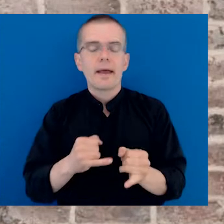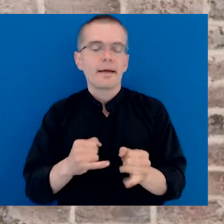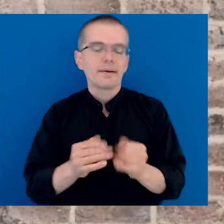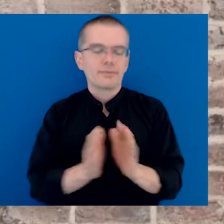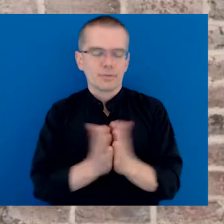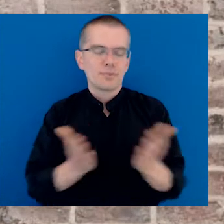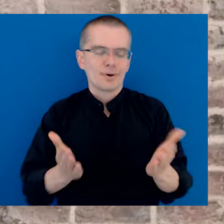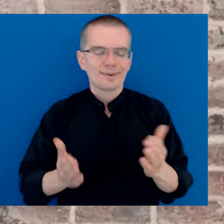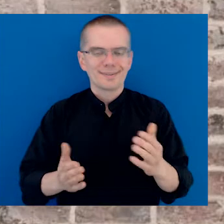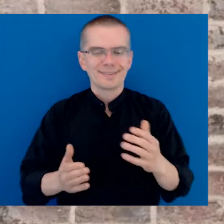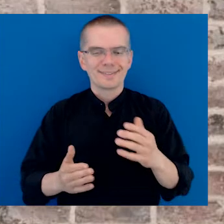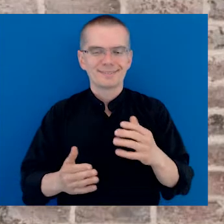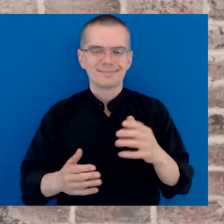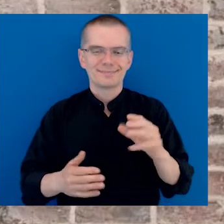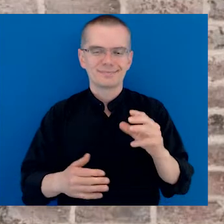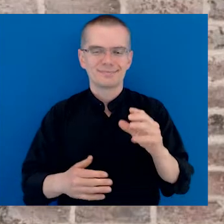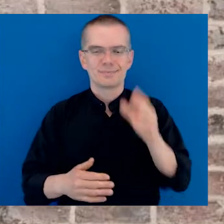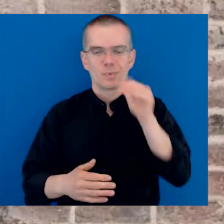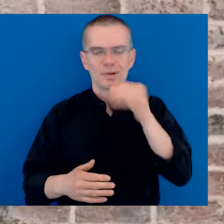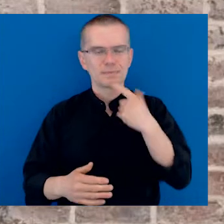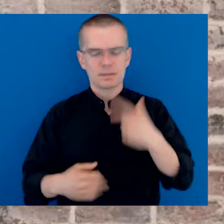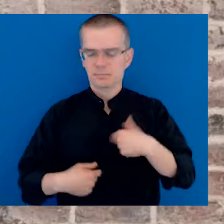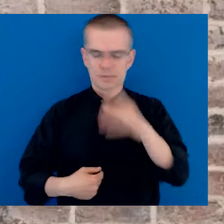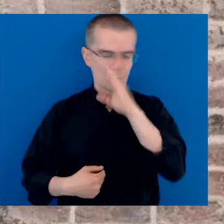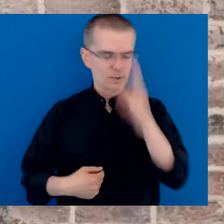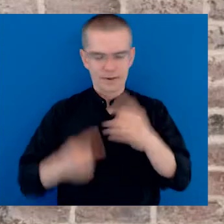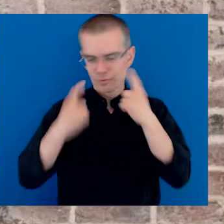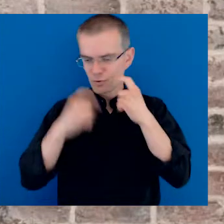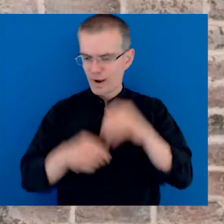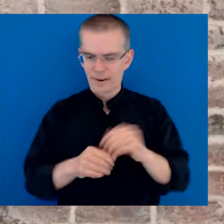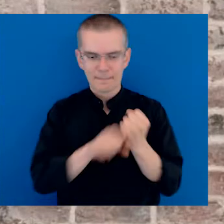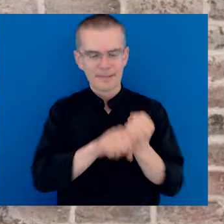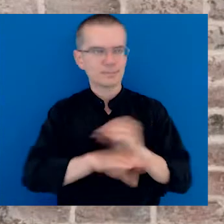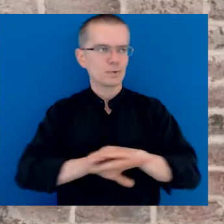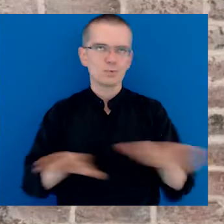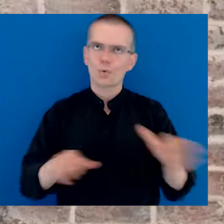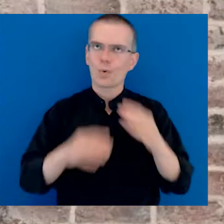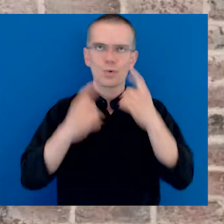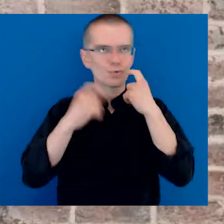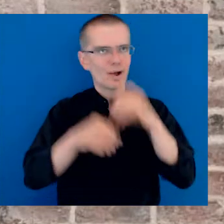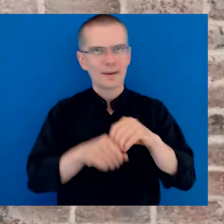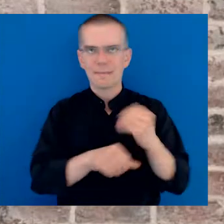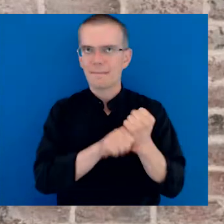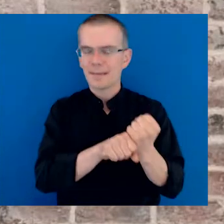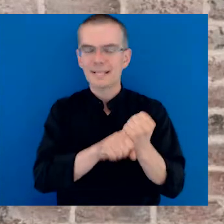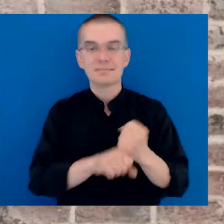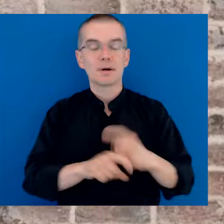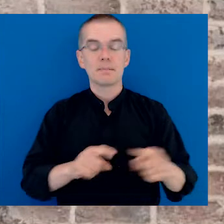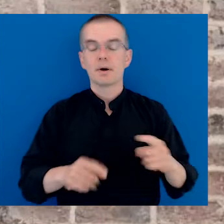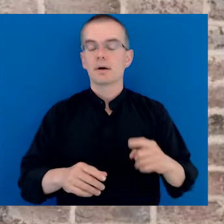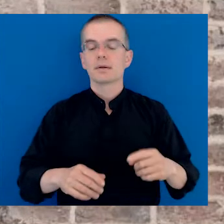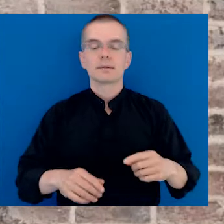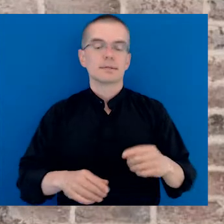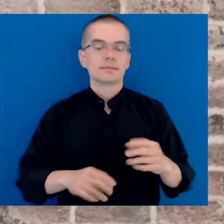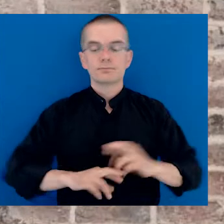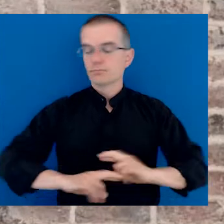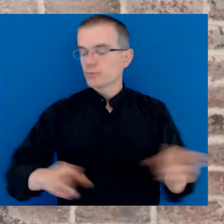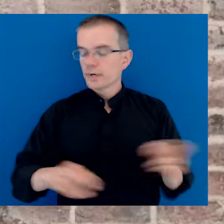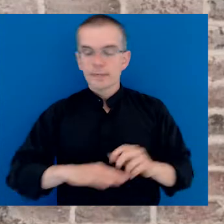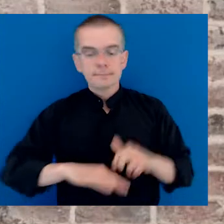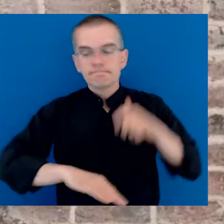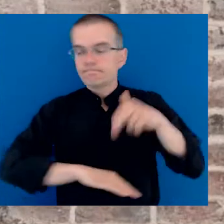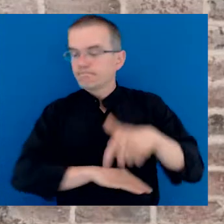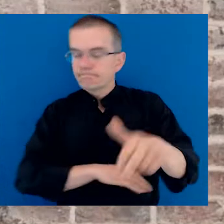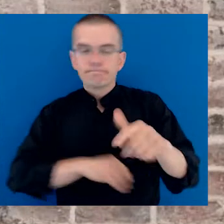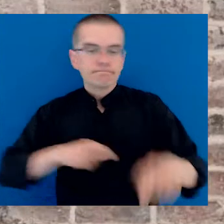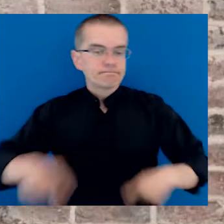he'll never cry about baseball. He's going to be a tough guy. No crying in baseball, yeah. No crying in baseball. But when he comes out in the field, and